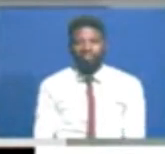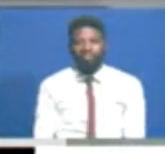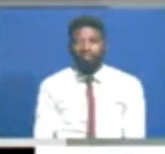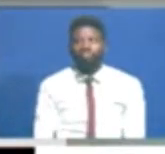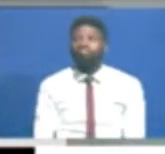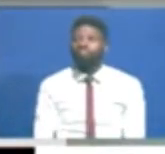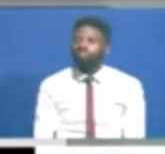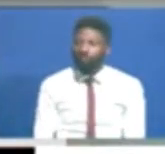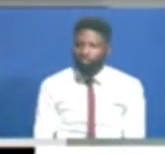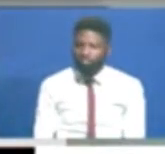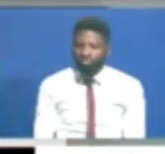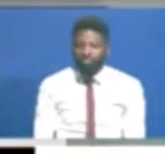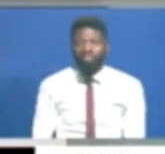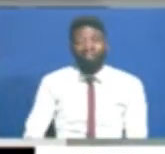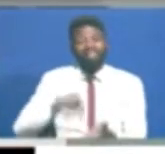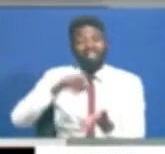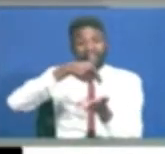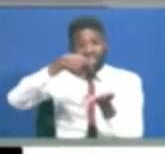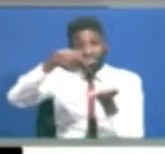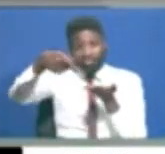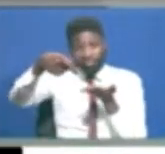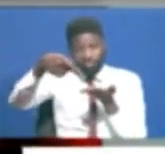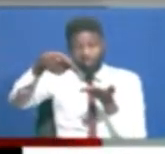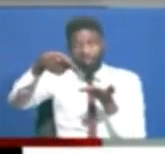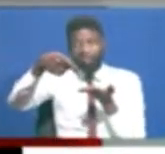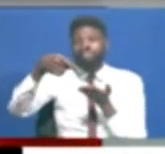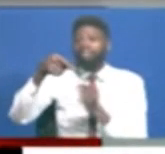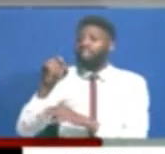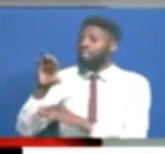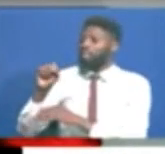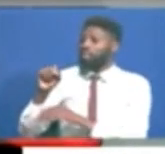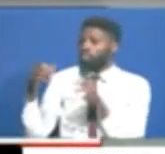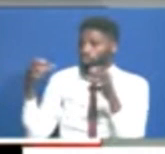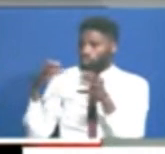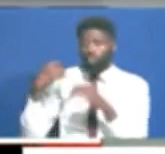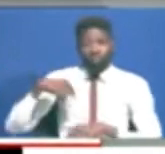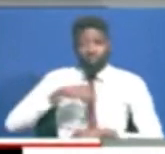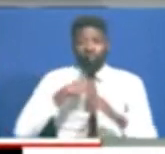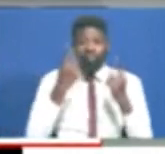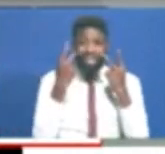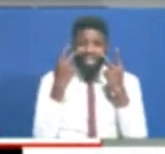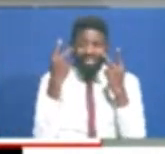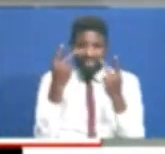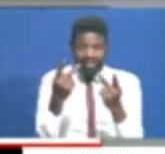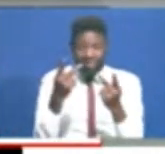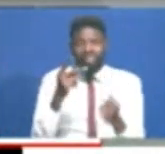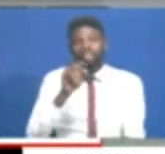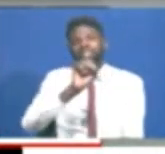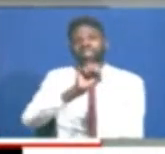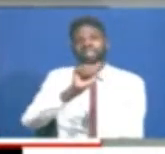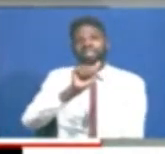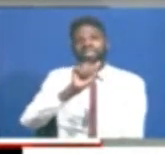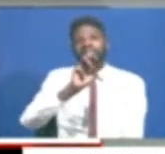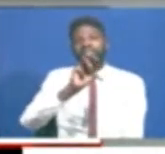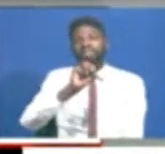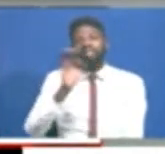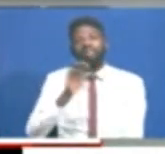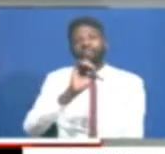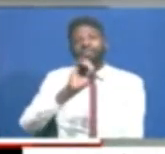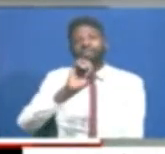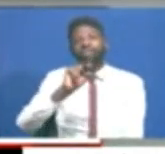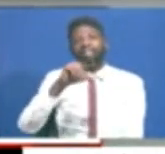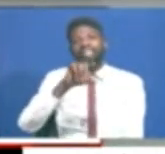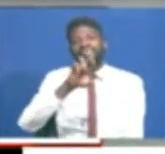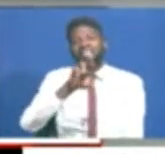Now, this week on the cabinet, we look at veteran politician Professor Sam Ongeri, a staunch Seventh-day